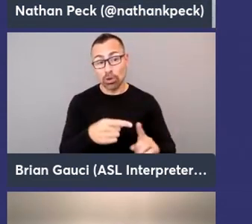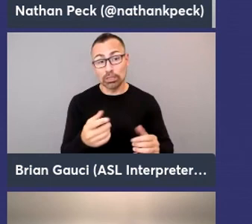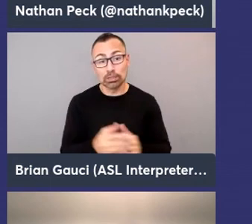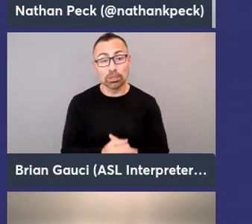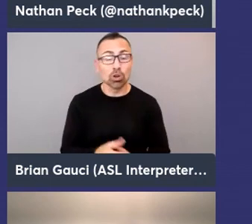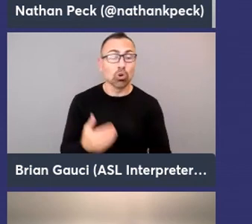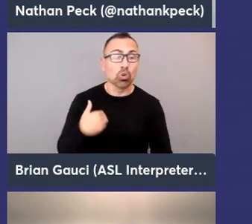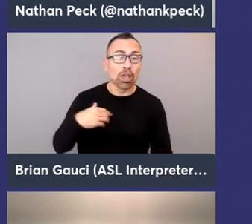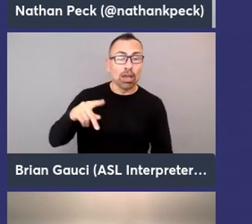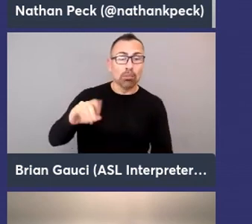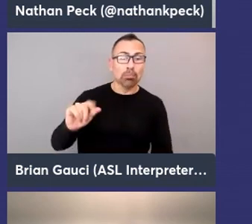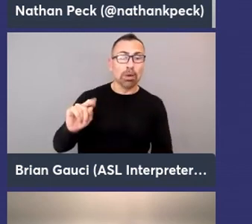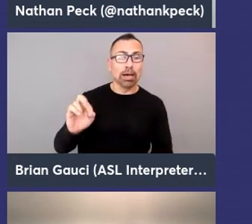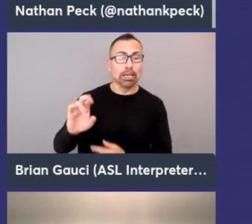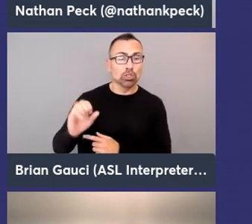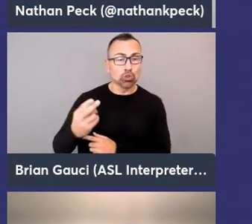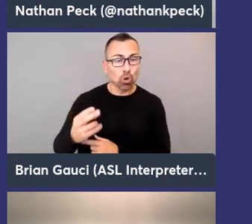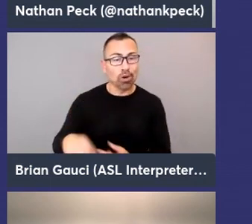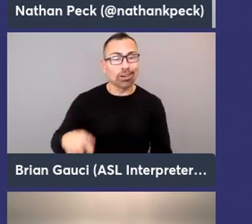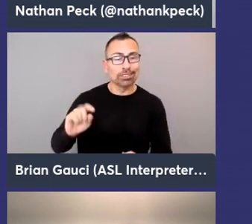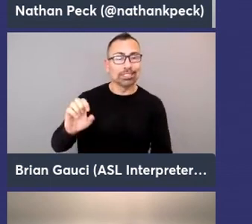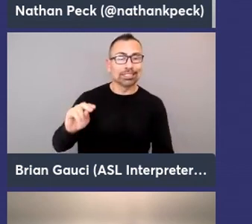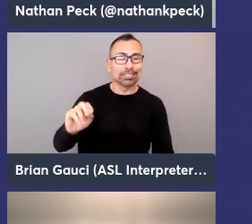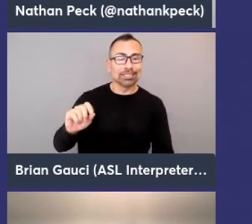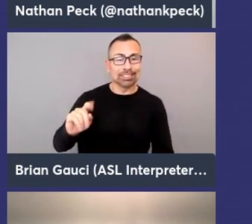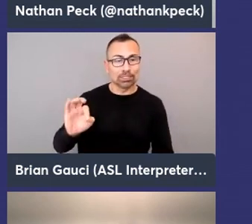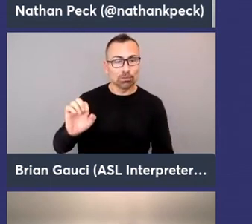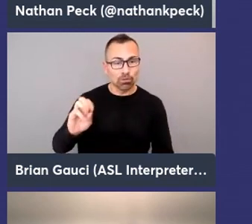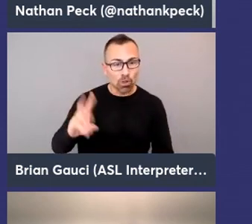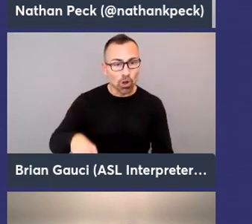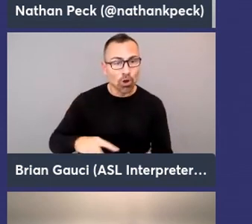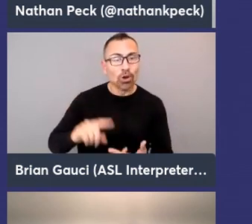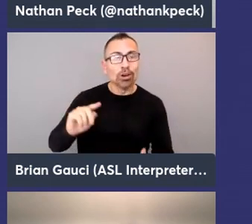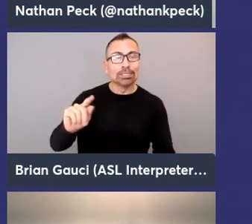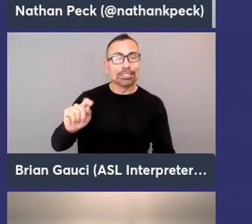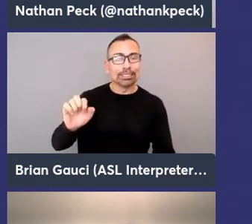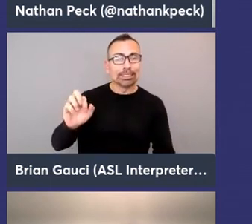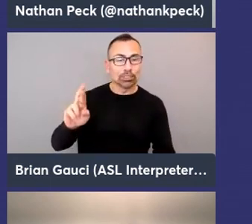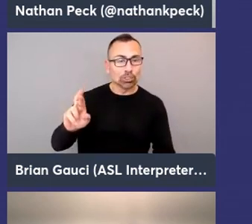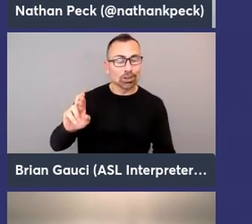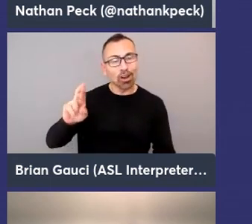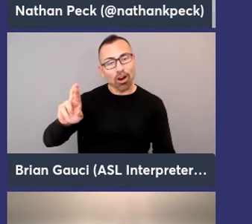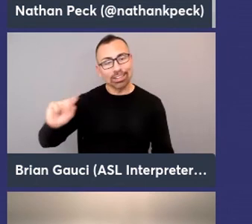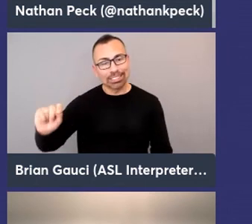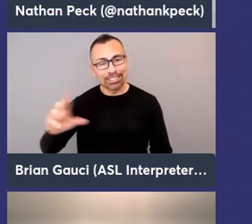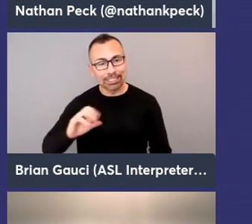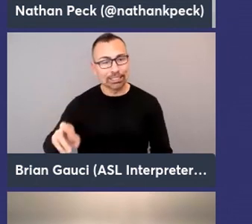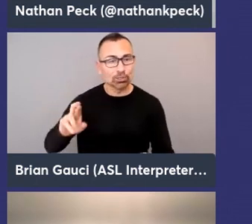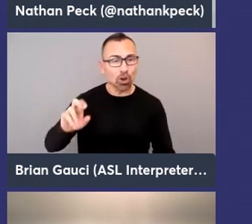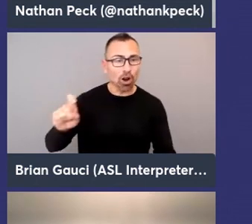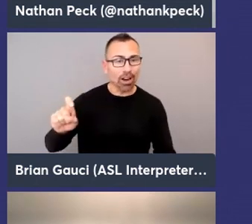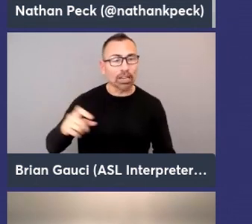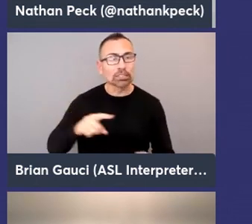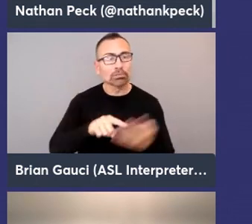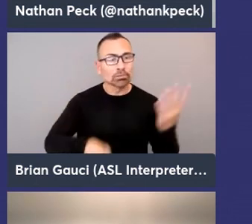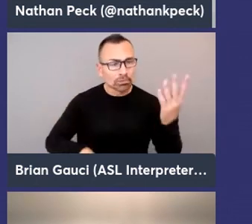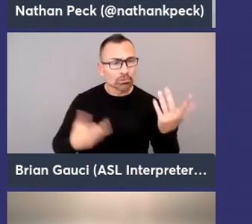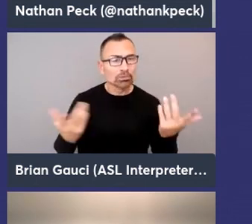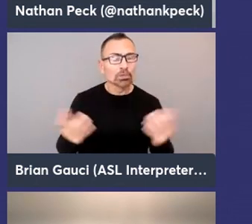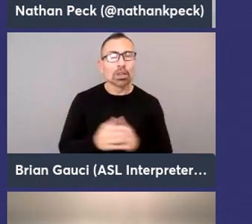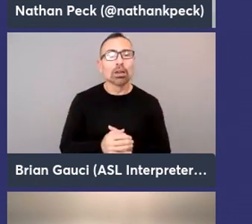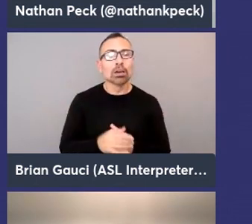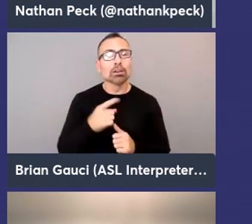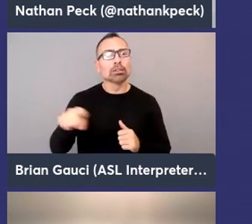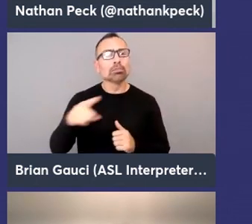PyTorch, TensorFlow, TensorRT, and Onyx, and stuff like that. Uh, like typically, you would create like